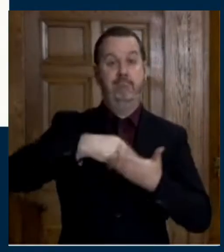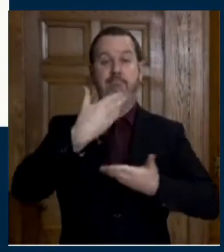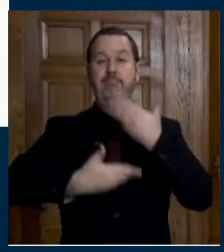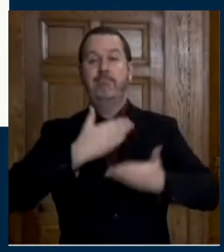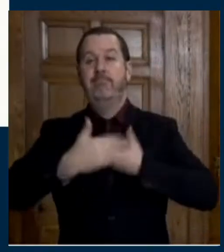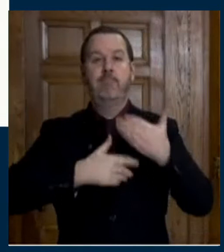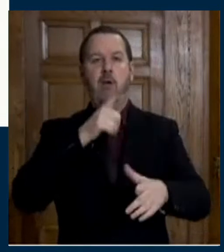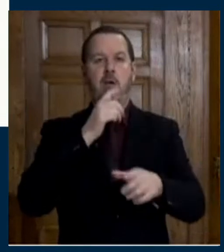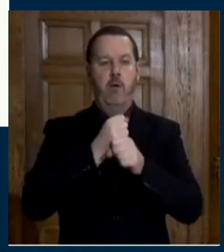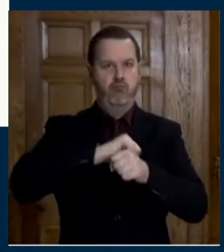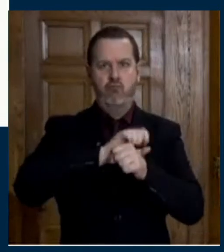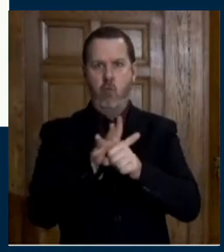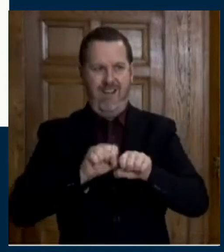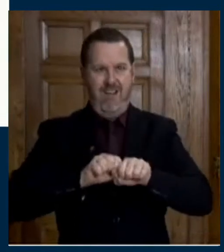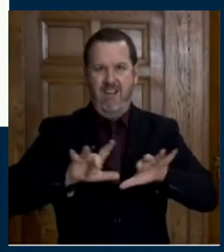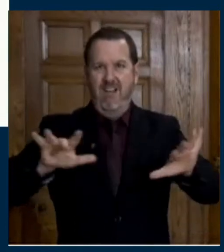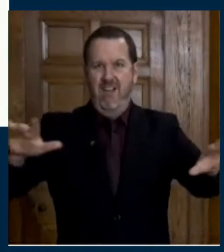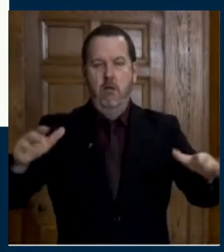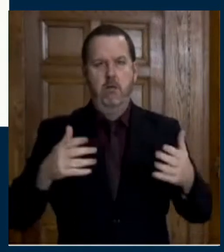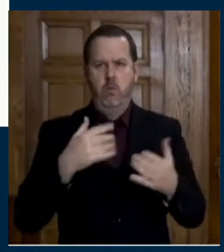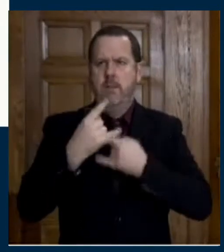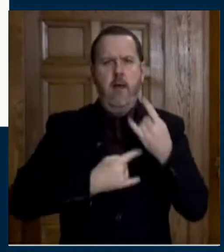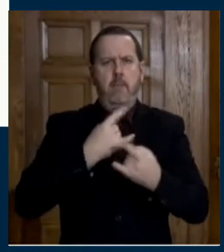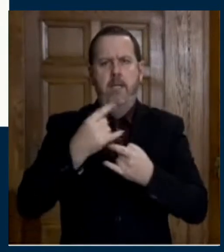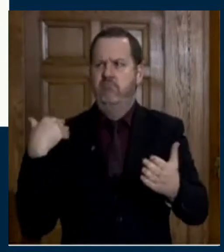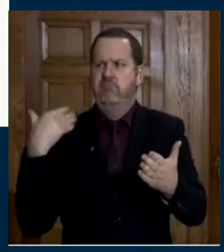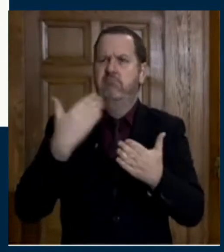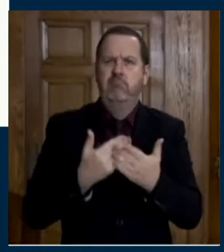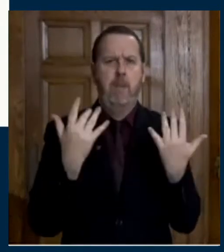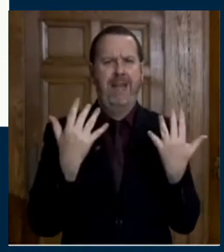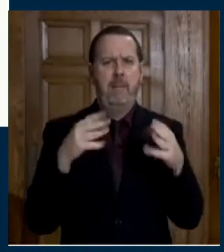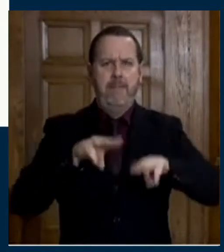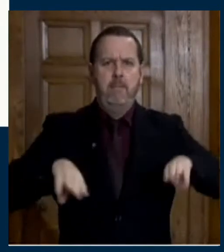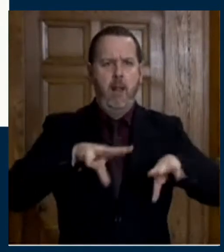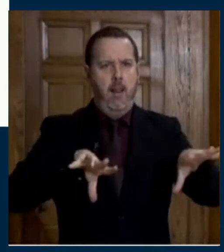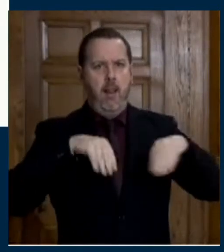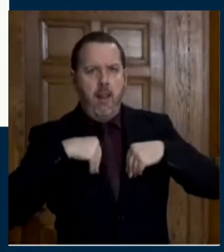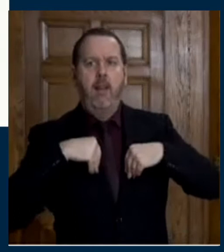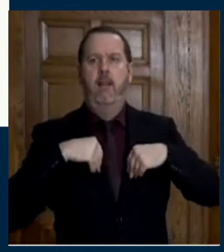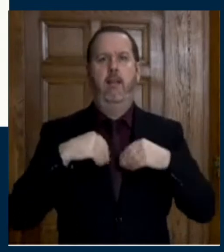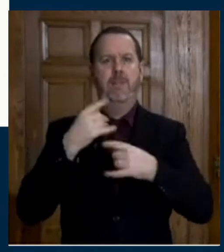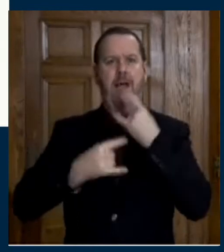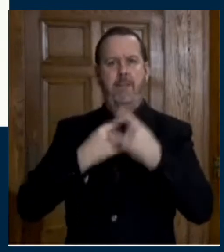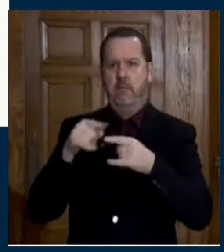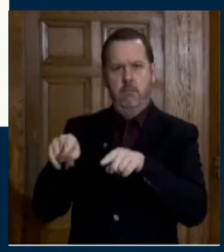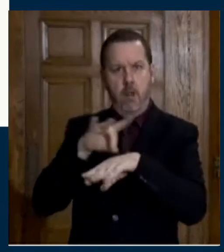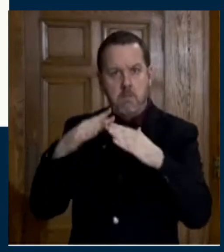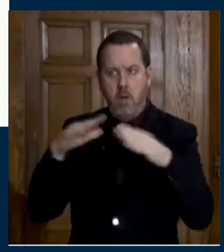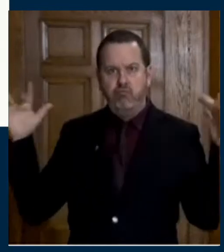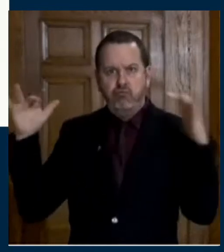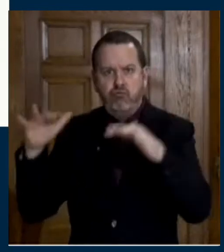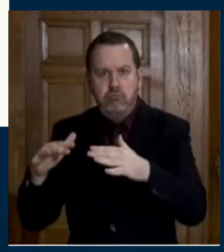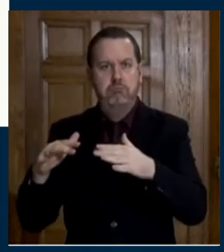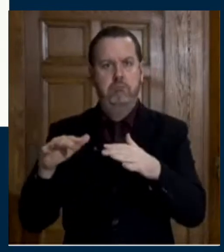the epidemic, and I want to look at what's been happening to cases and in our hospitals over the last